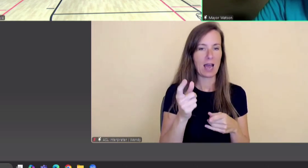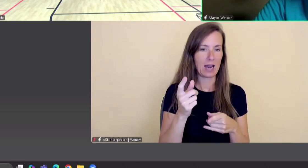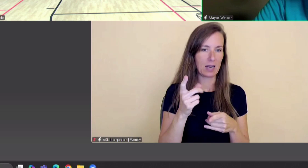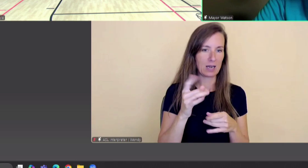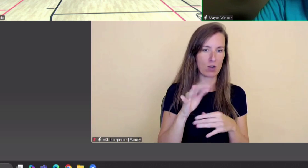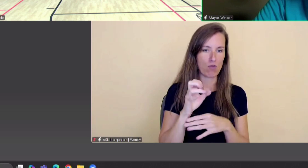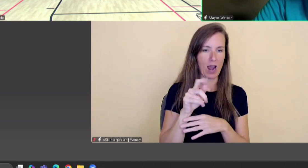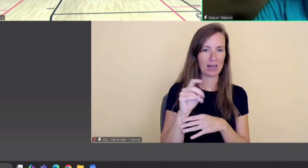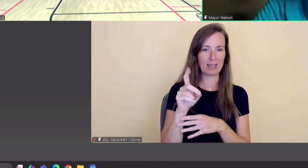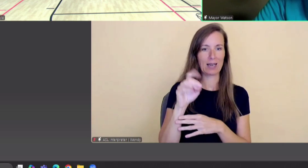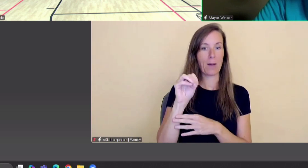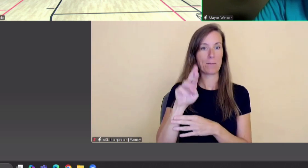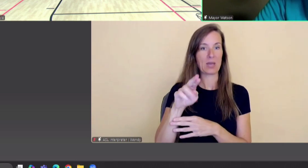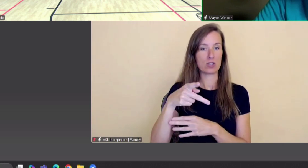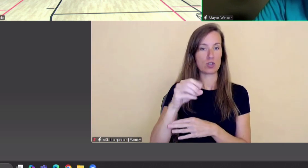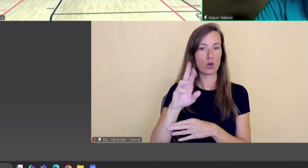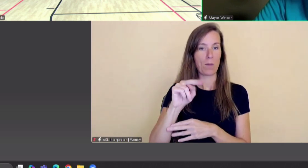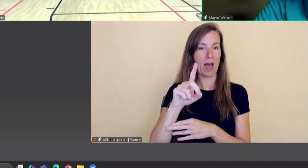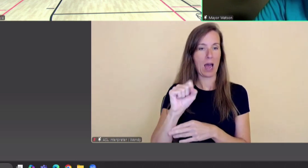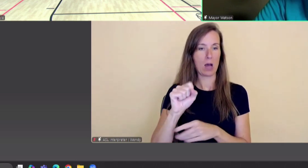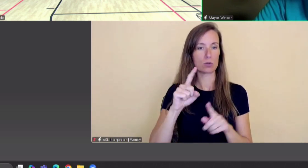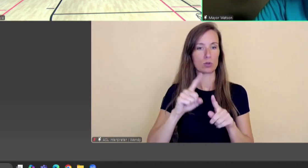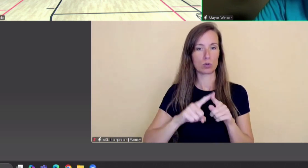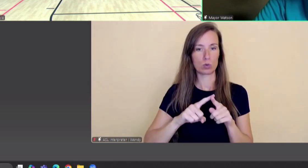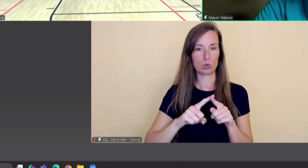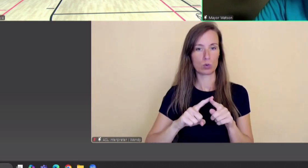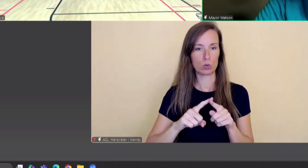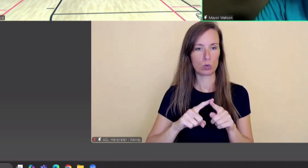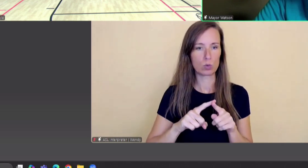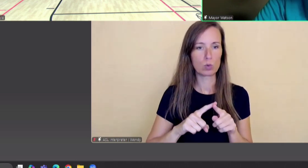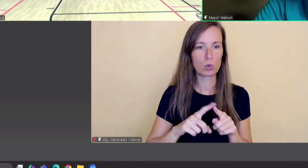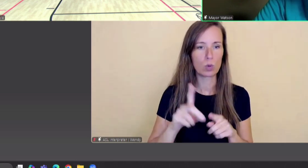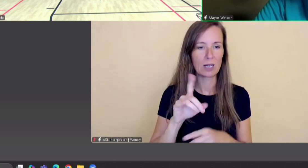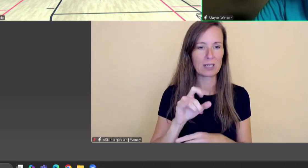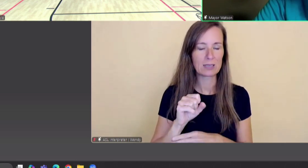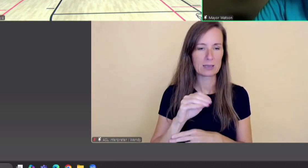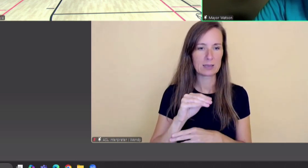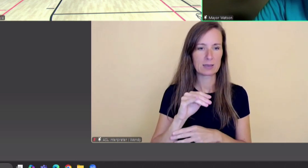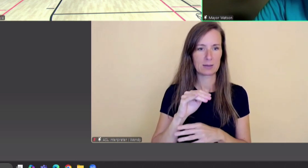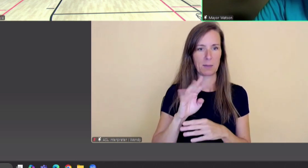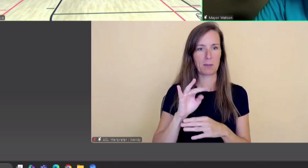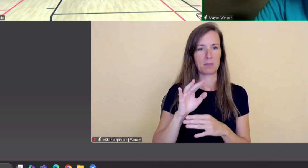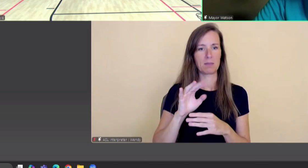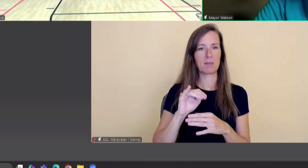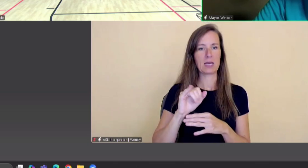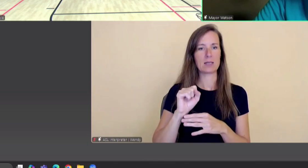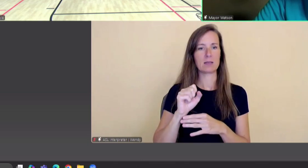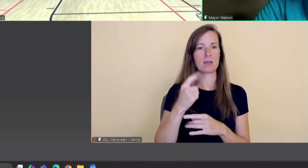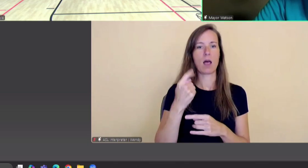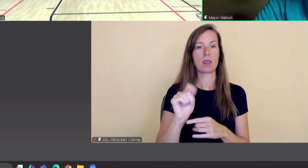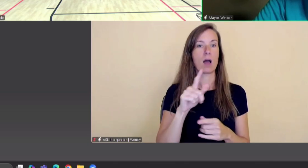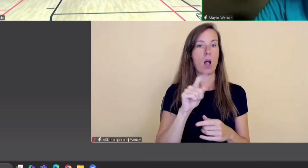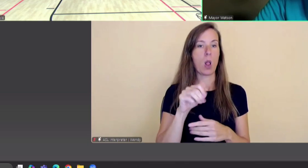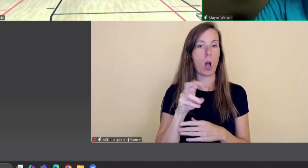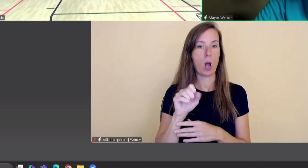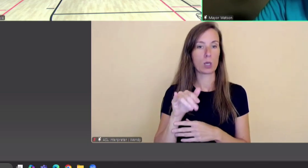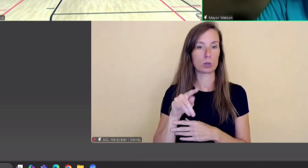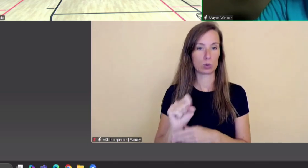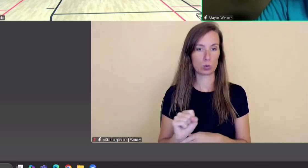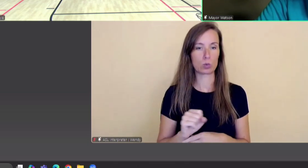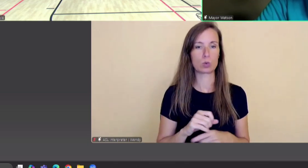The mayor and council discussed obtaining certain real property under the law and received advice and